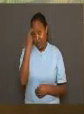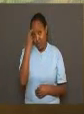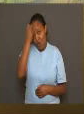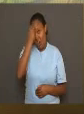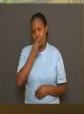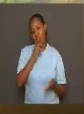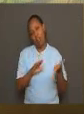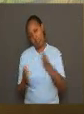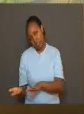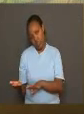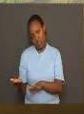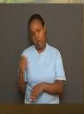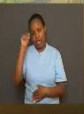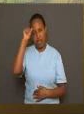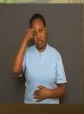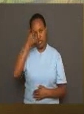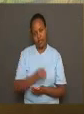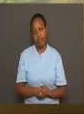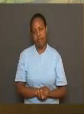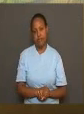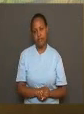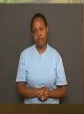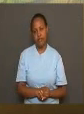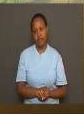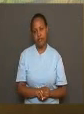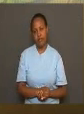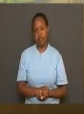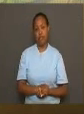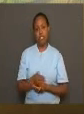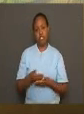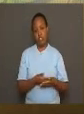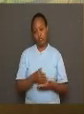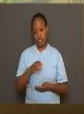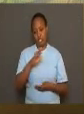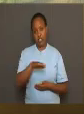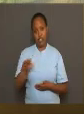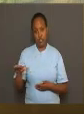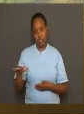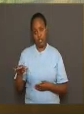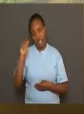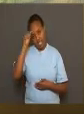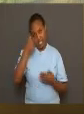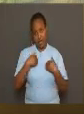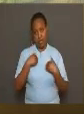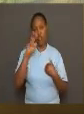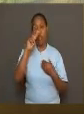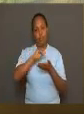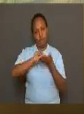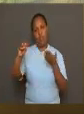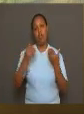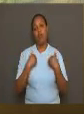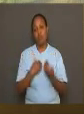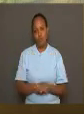died from AIDS. The number of children with AIDS is 2 million.